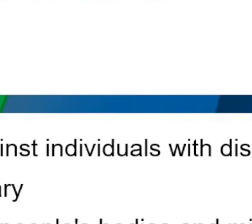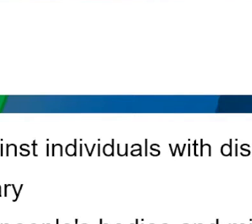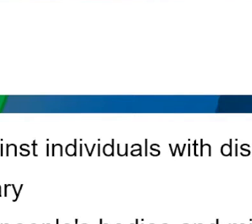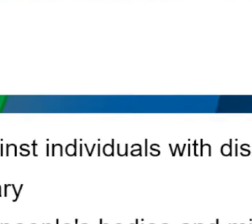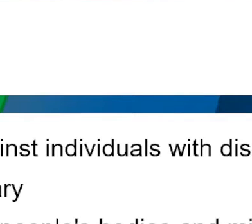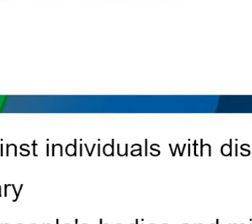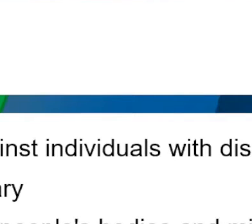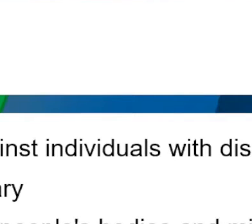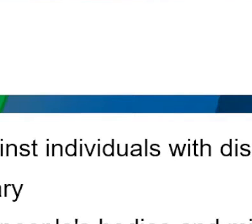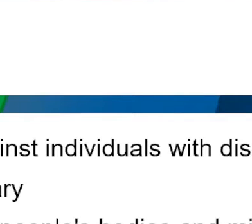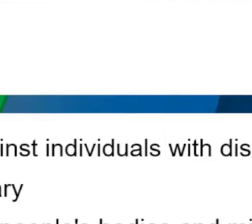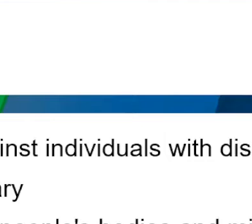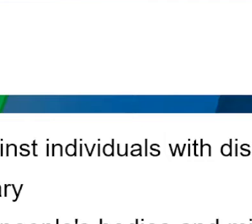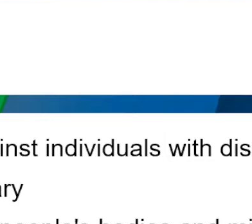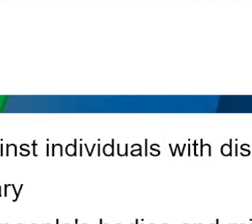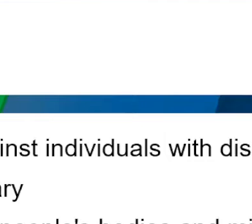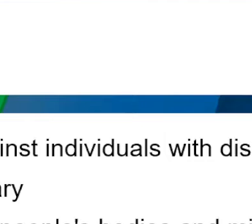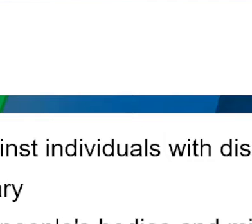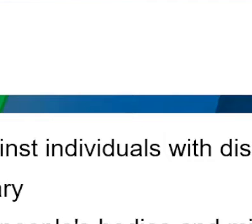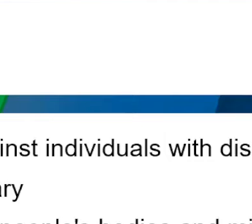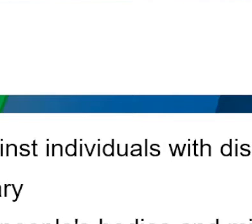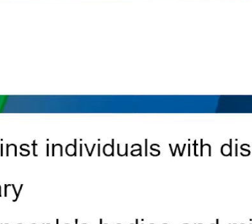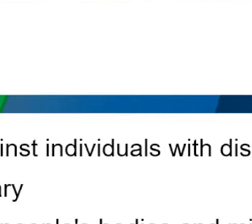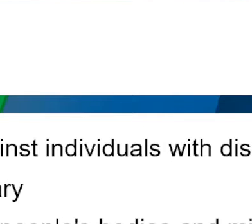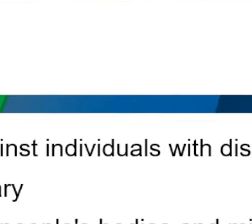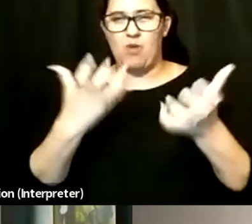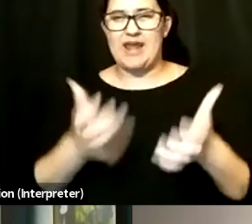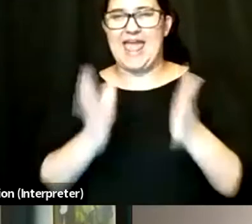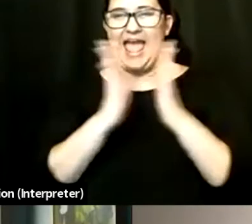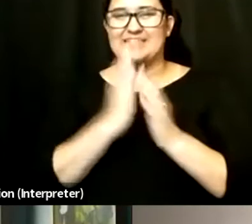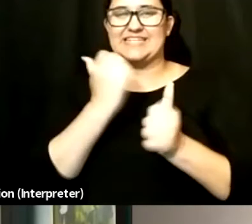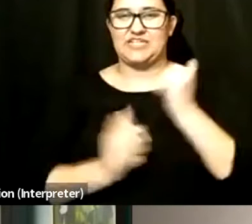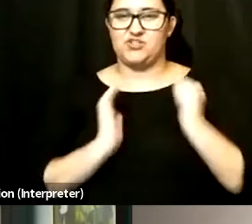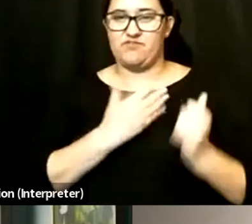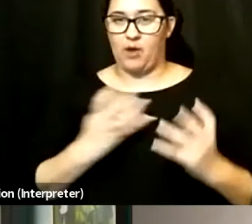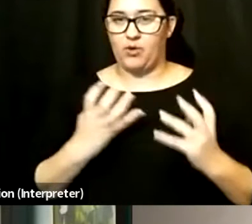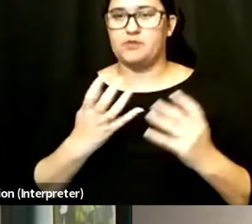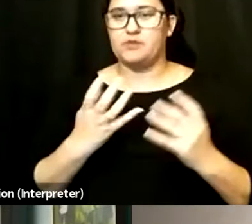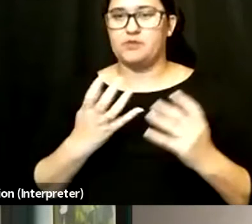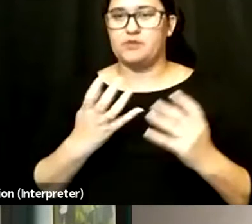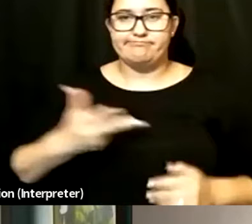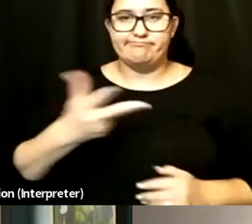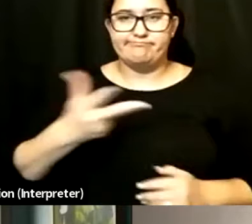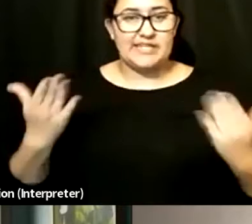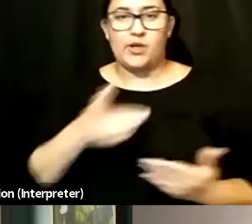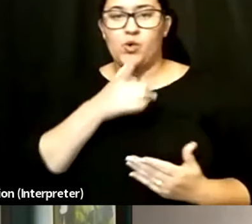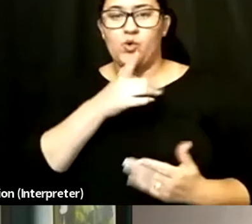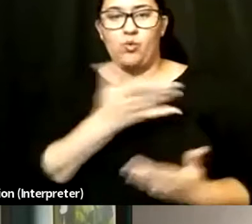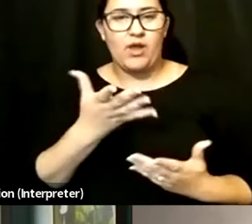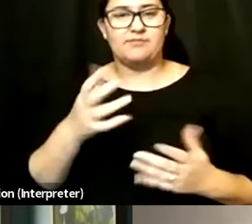So today, to start off our conversation, I want to ask each of our panelists here what ableism is to